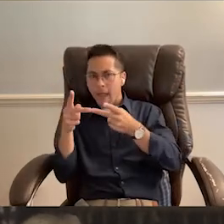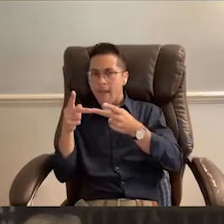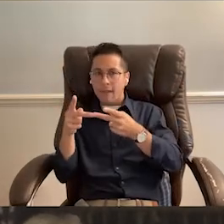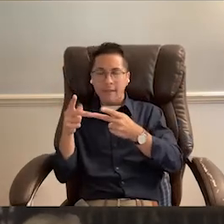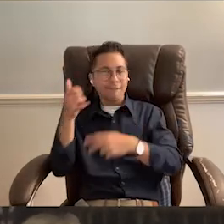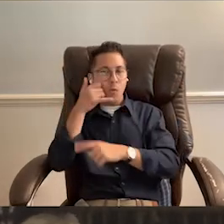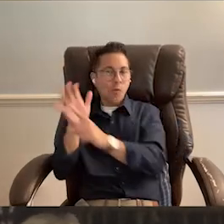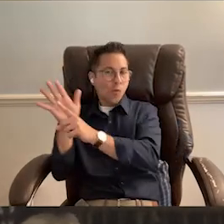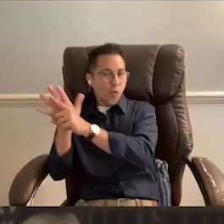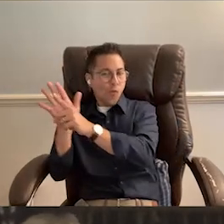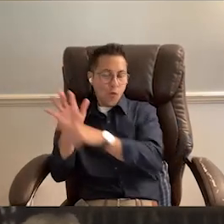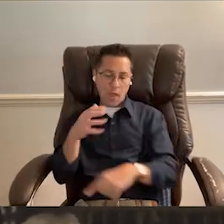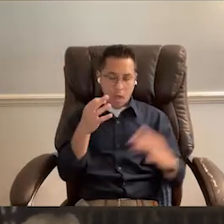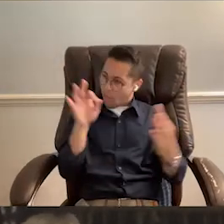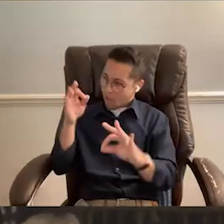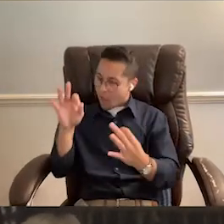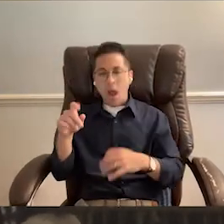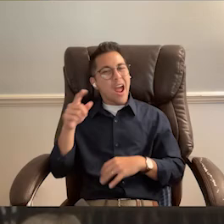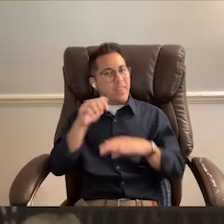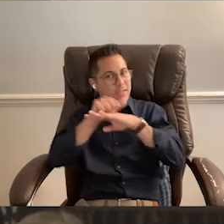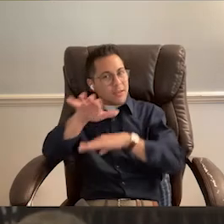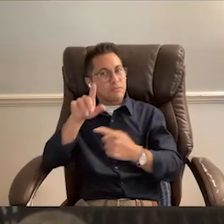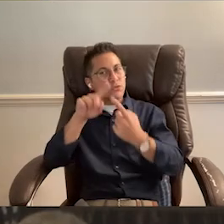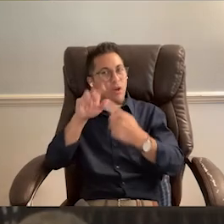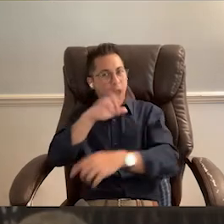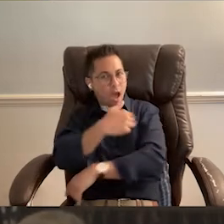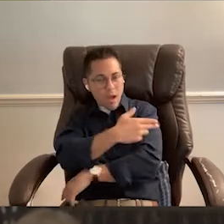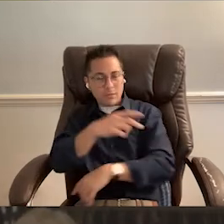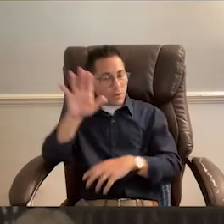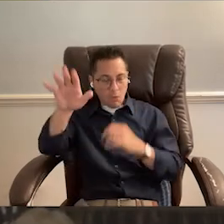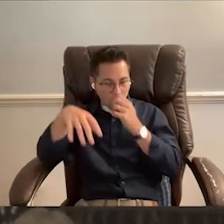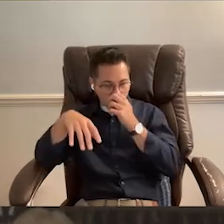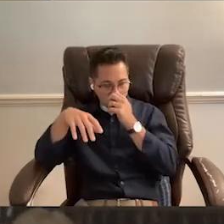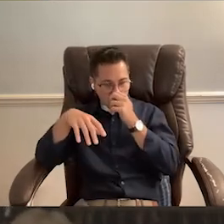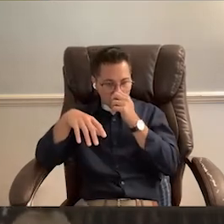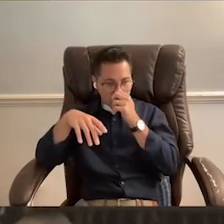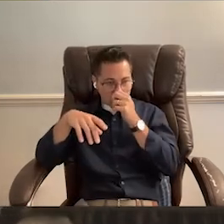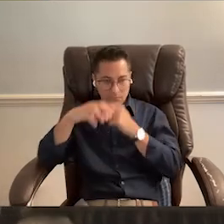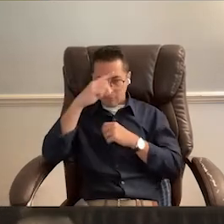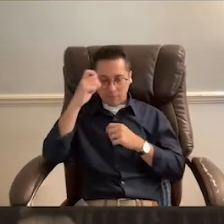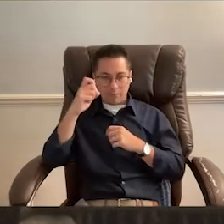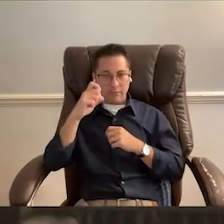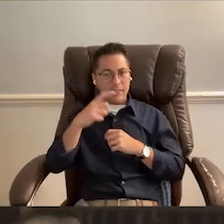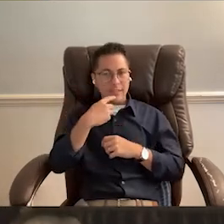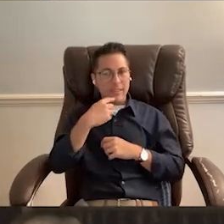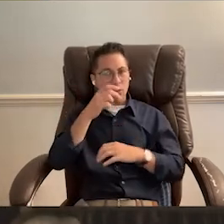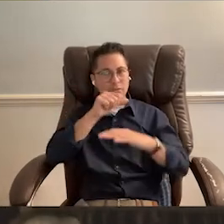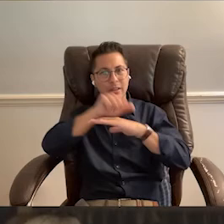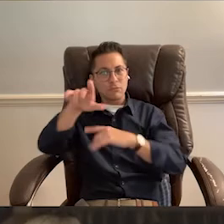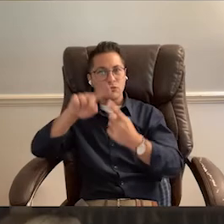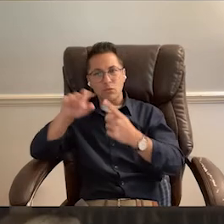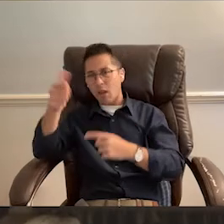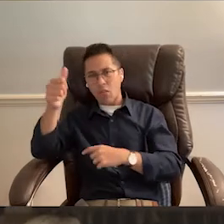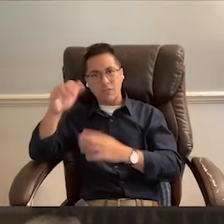They didn't, and they sent him somewhere Oh, where jeez. they sent him to a hospital where first of